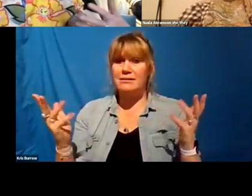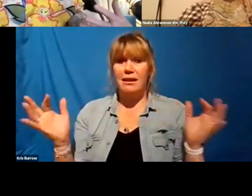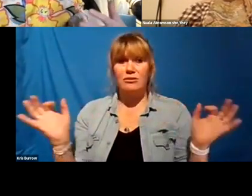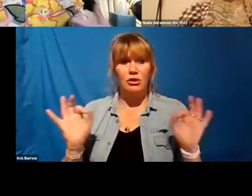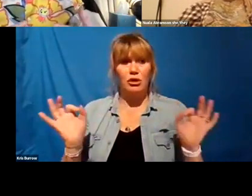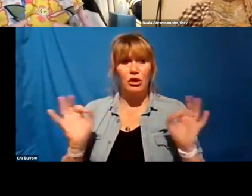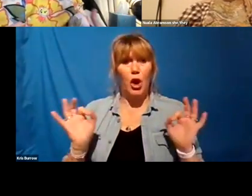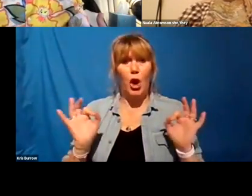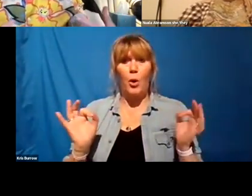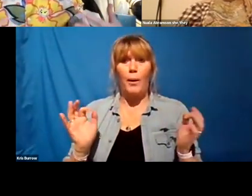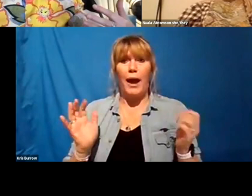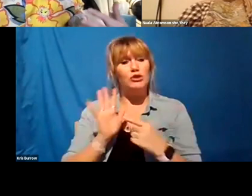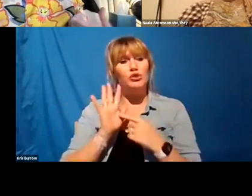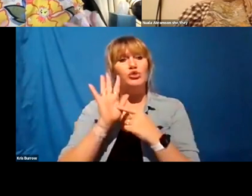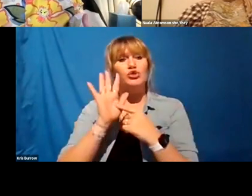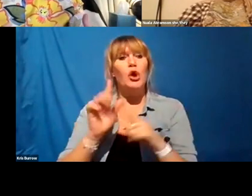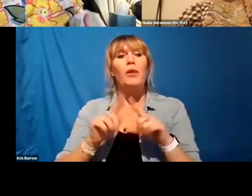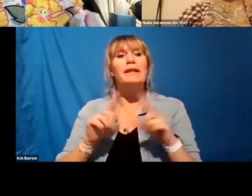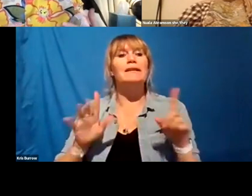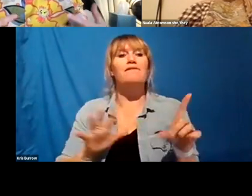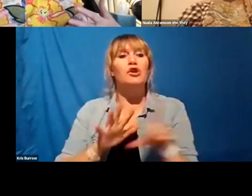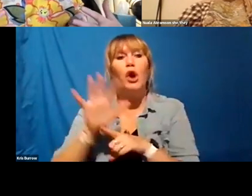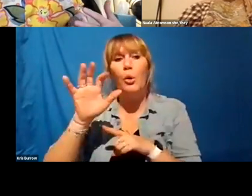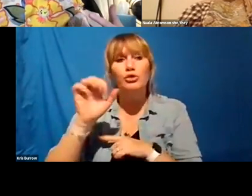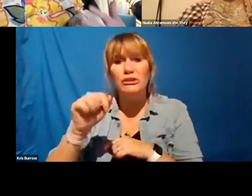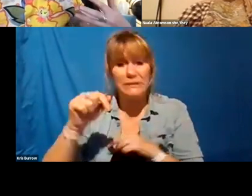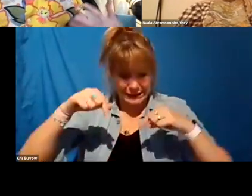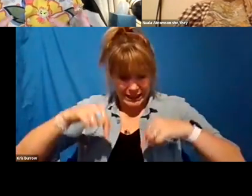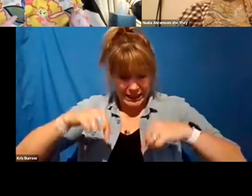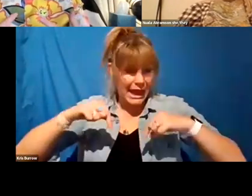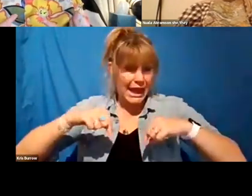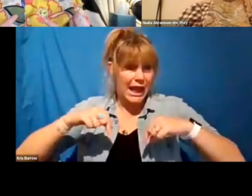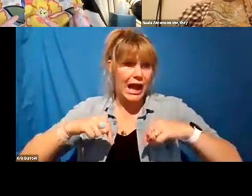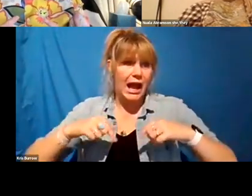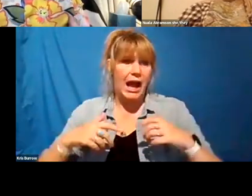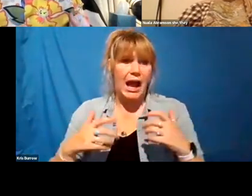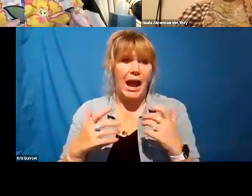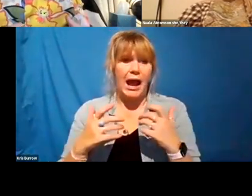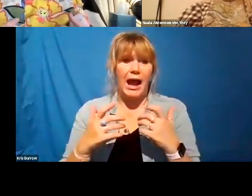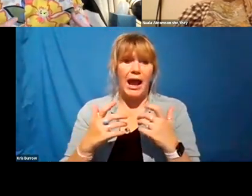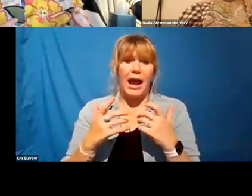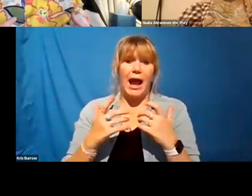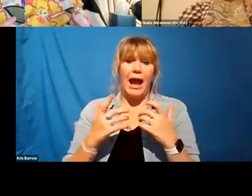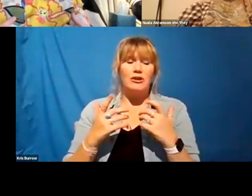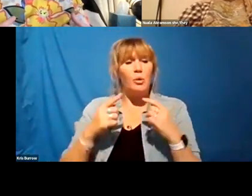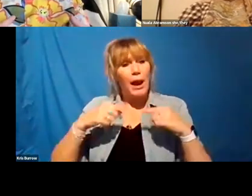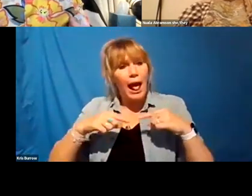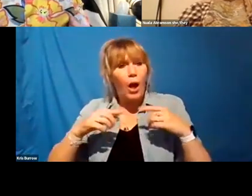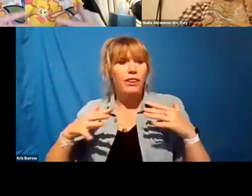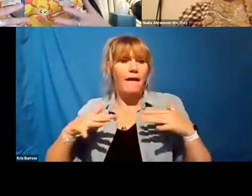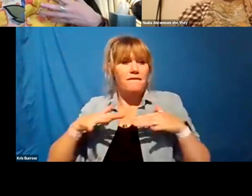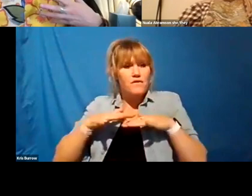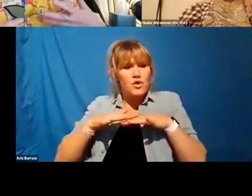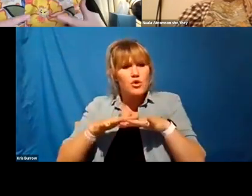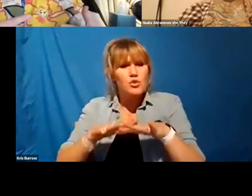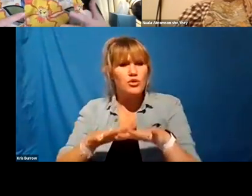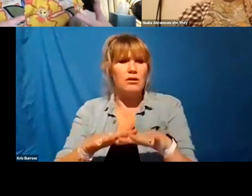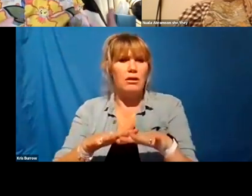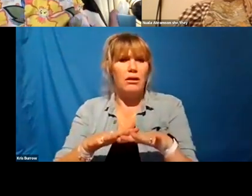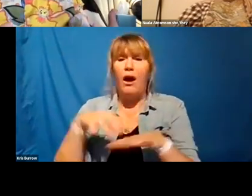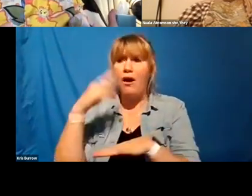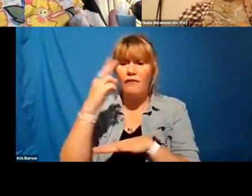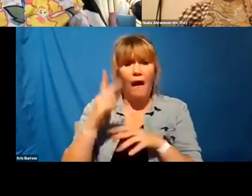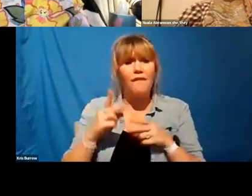of the work from all of the different cultures that are represented here, and to allow that fusion of art forms to develop. Because I'm sure there's